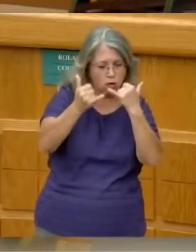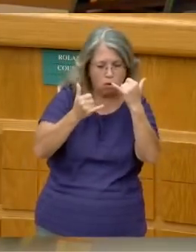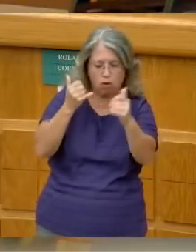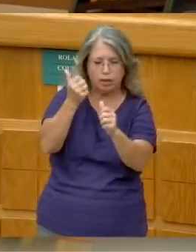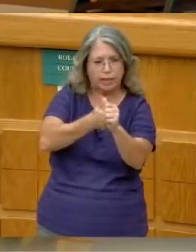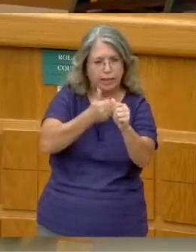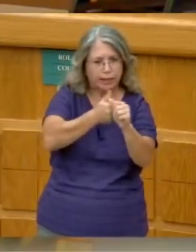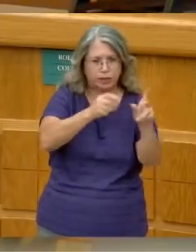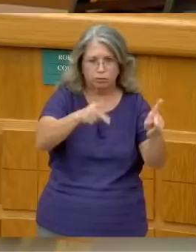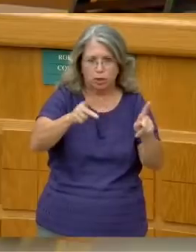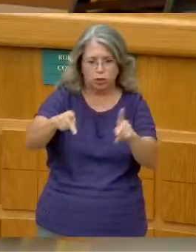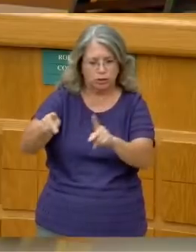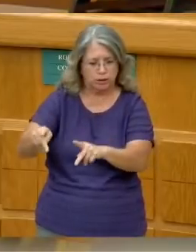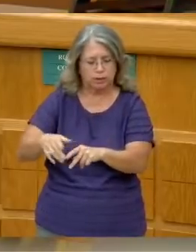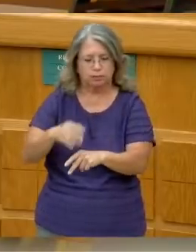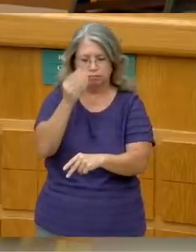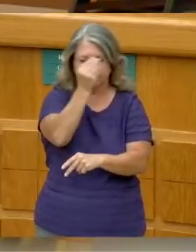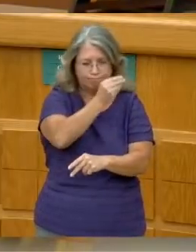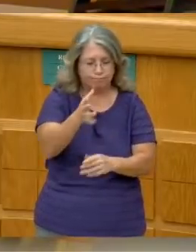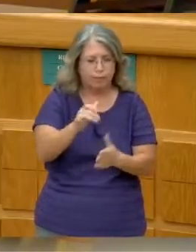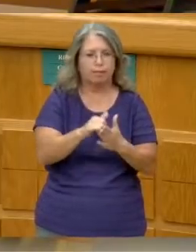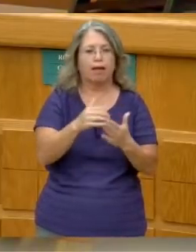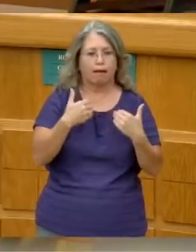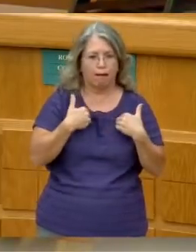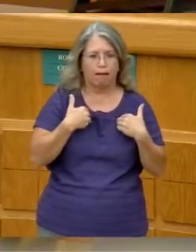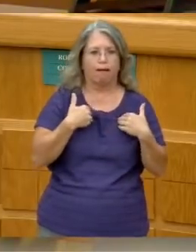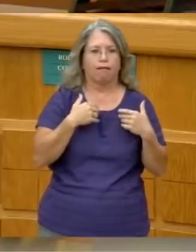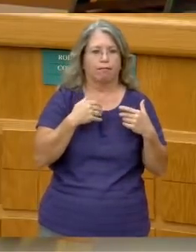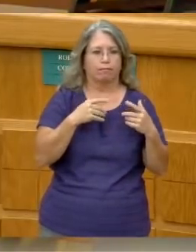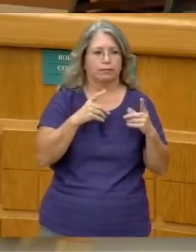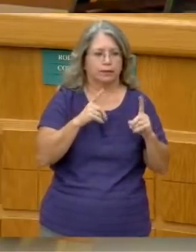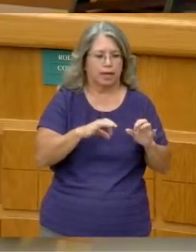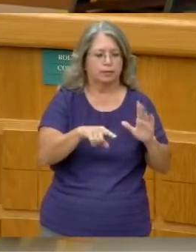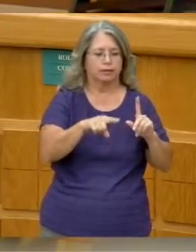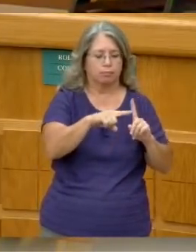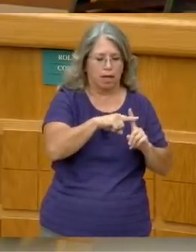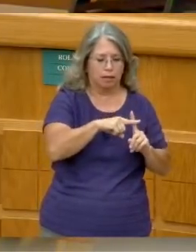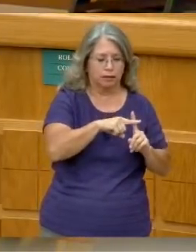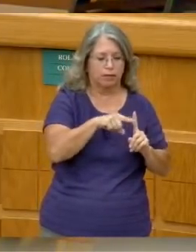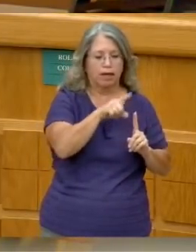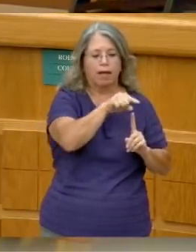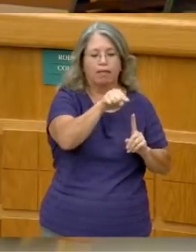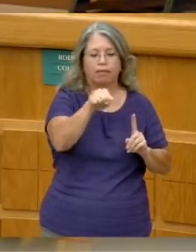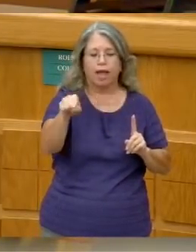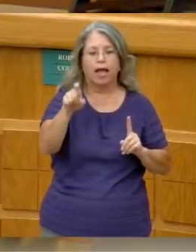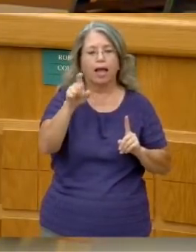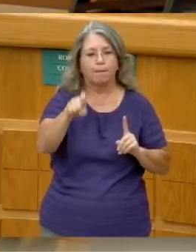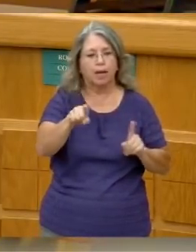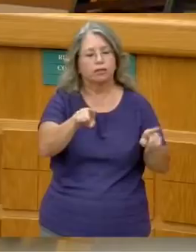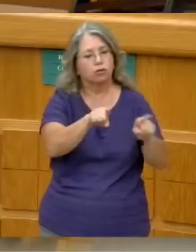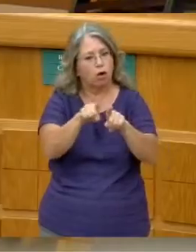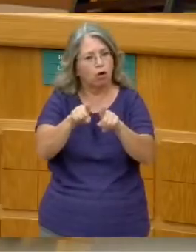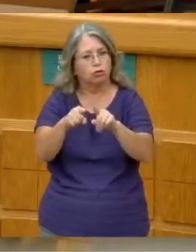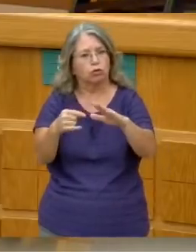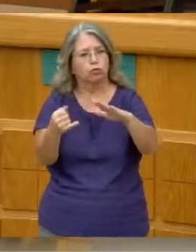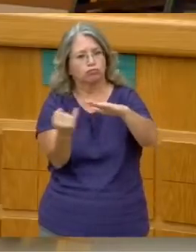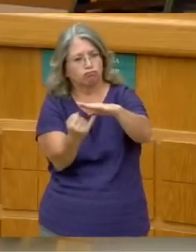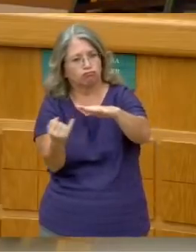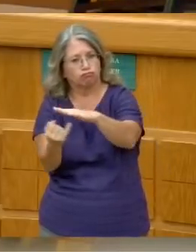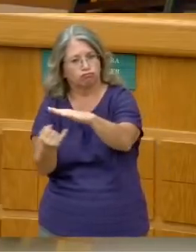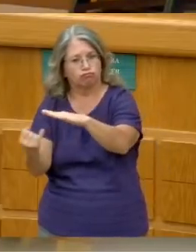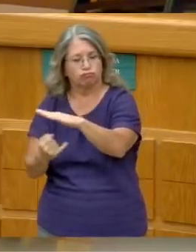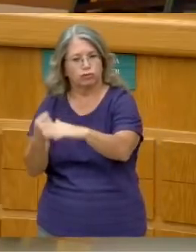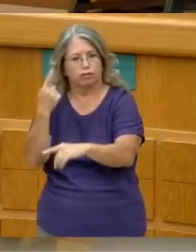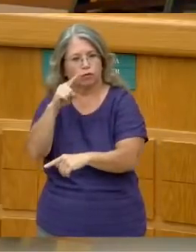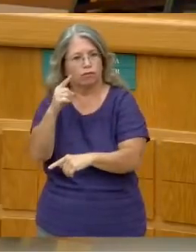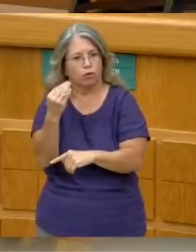tested positive and that they must now be quarantined for the whole entire 14 days by order of the health